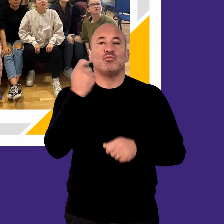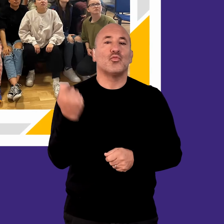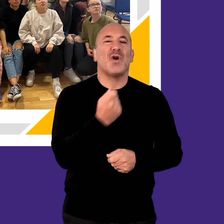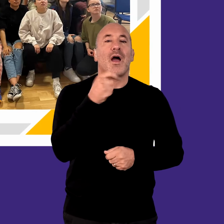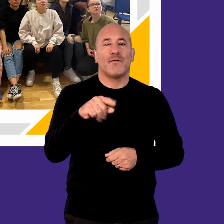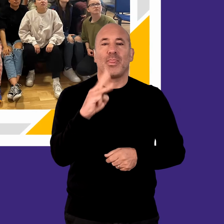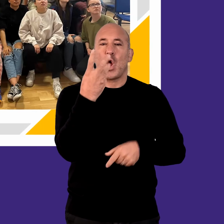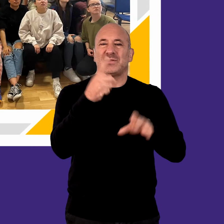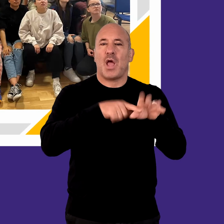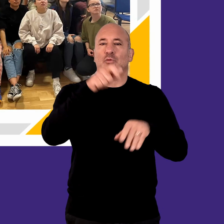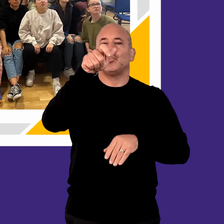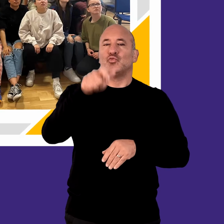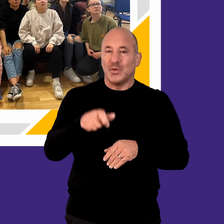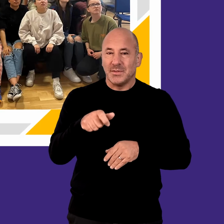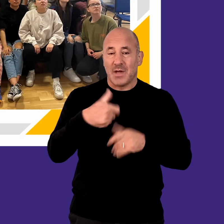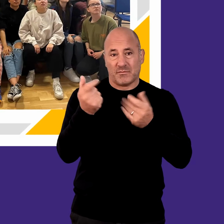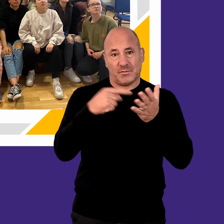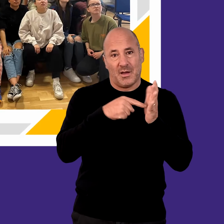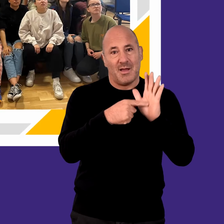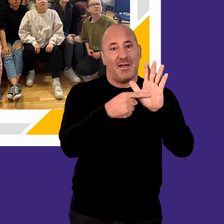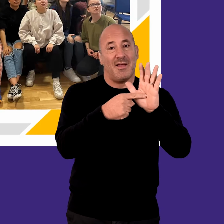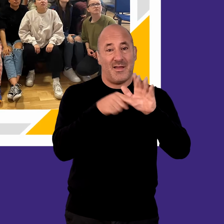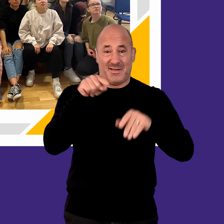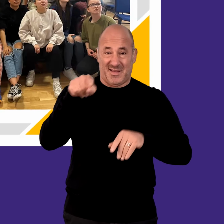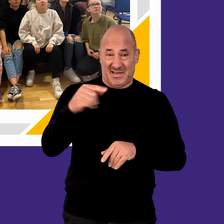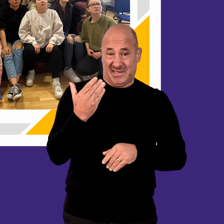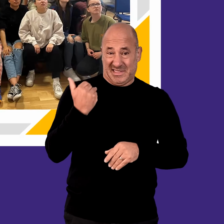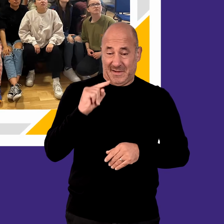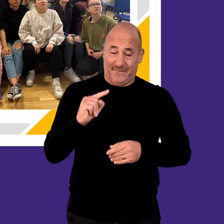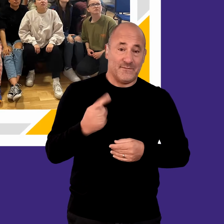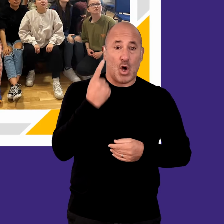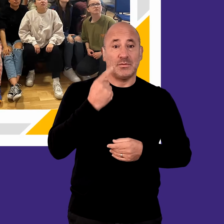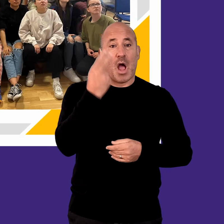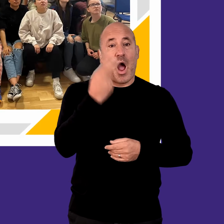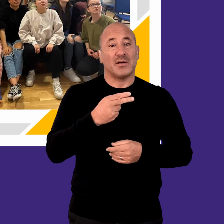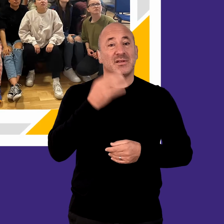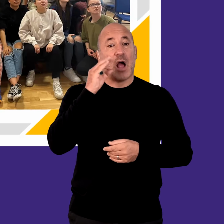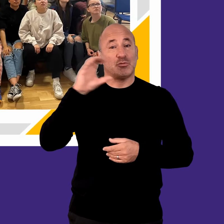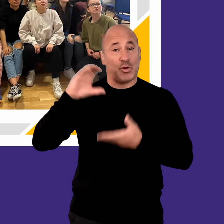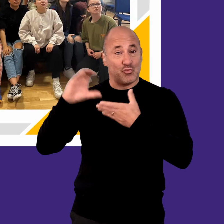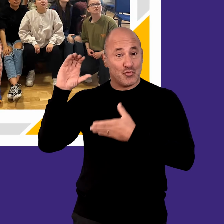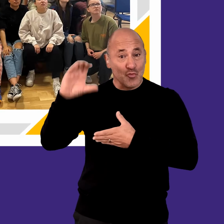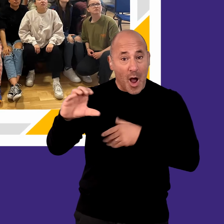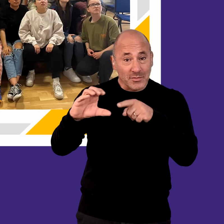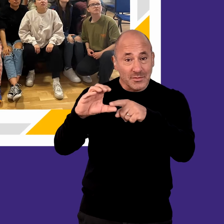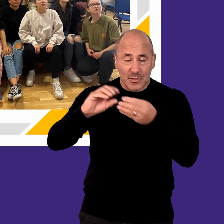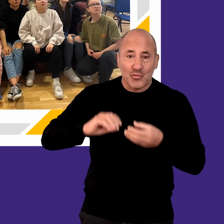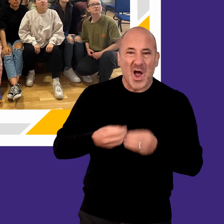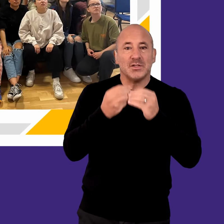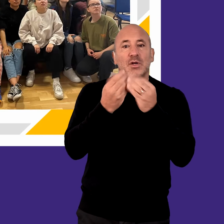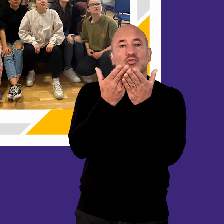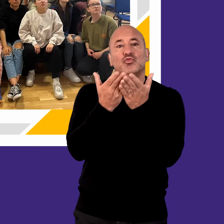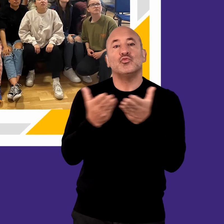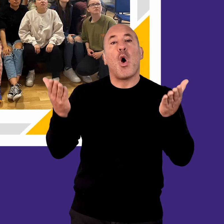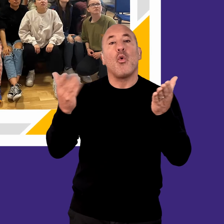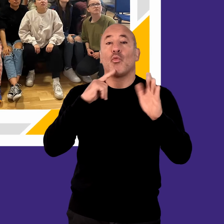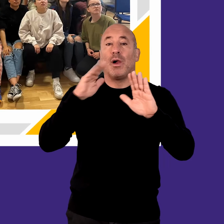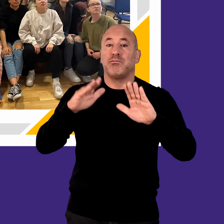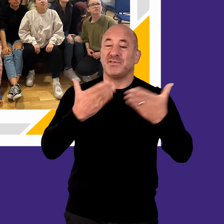ARC Award, which is given to a third-year student following a showcase of work, he's just had his first Arts Council grant to make a show that